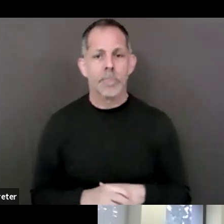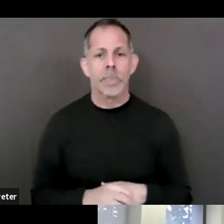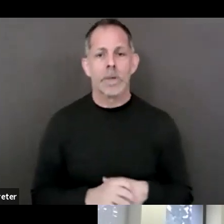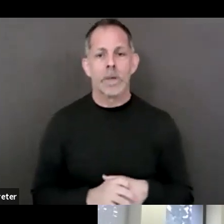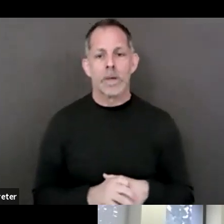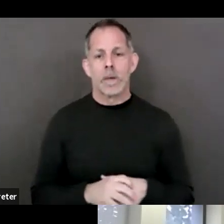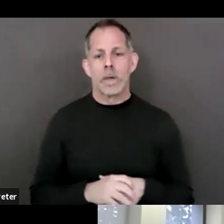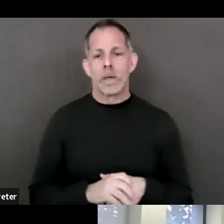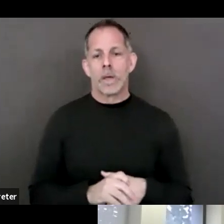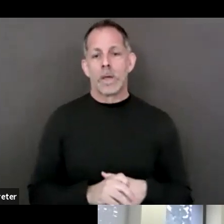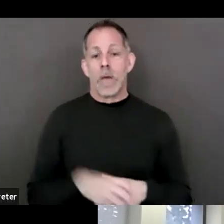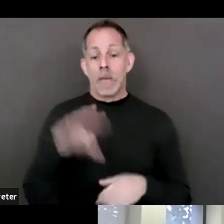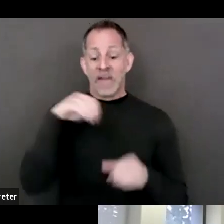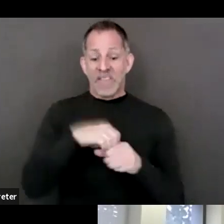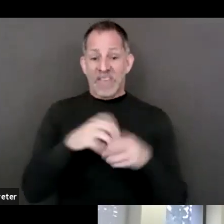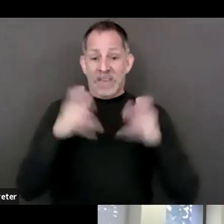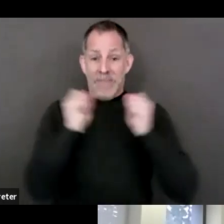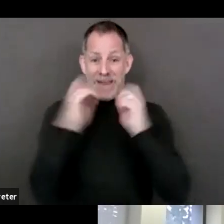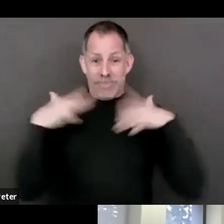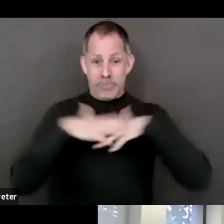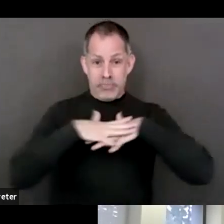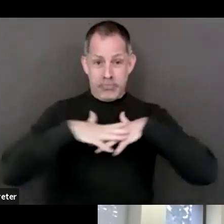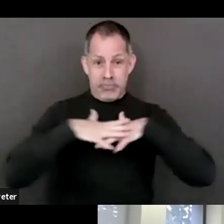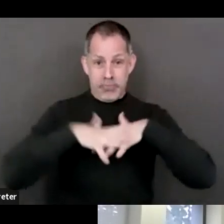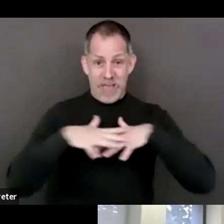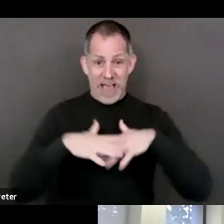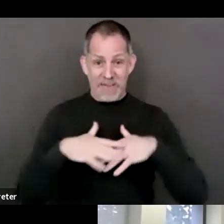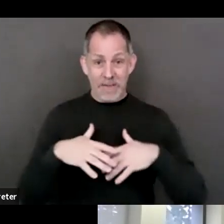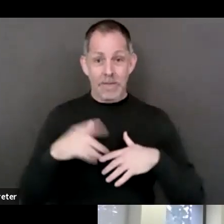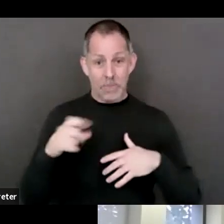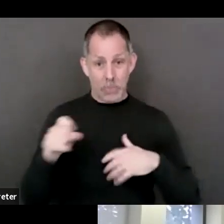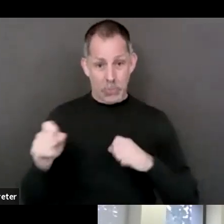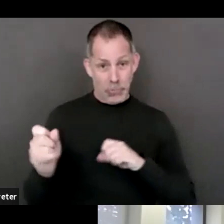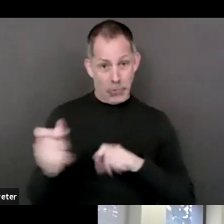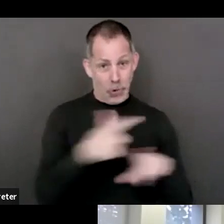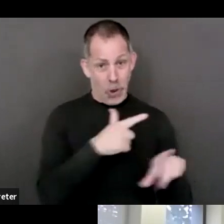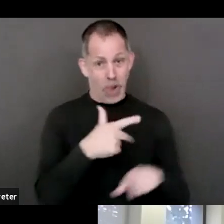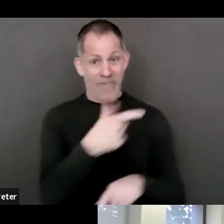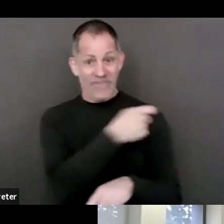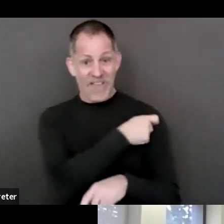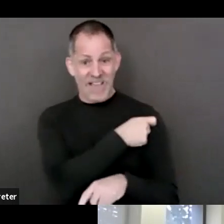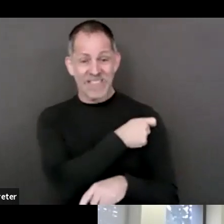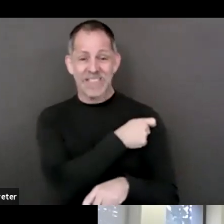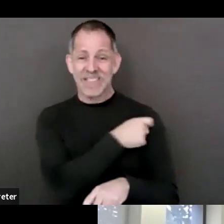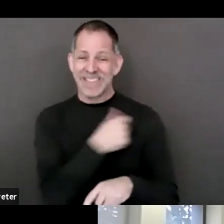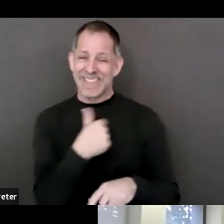if you're vaccinated, we think it's a good idea to keep wearing the mask in those settings because,